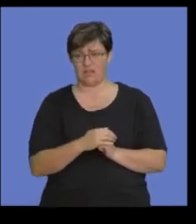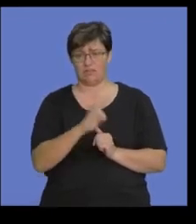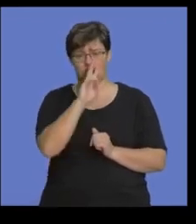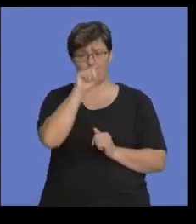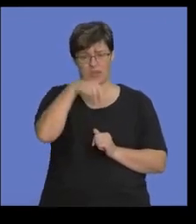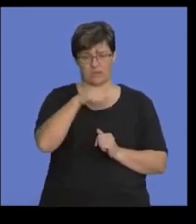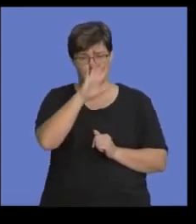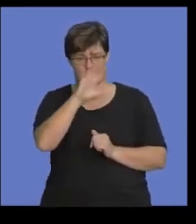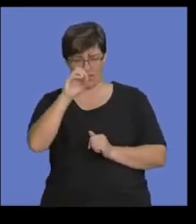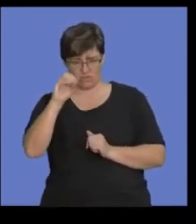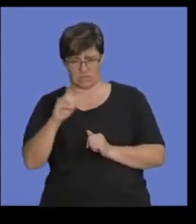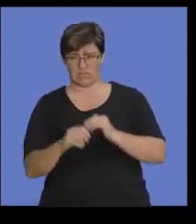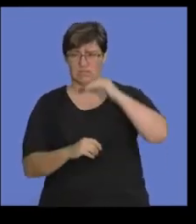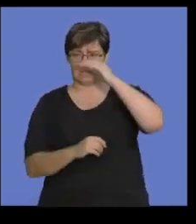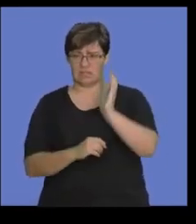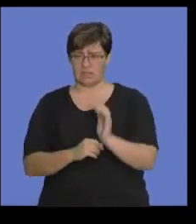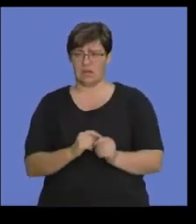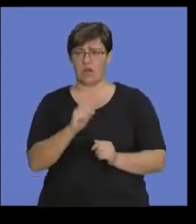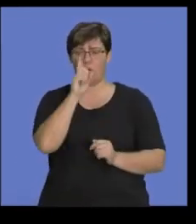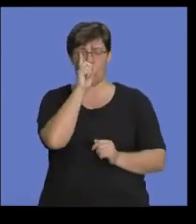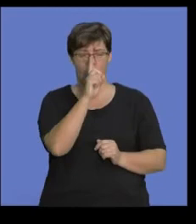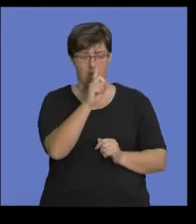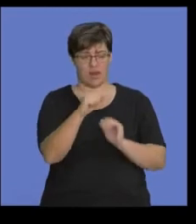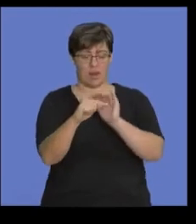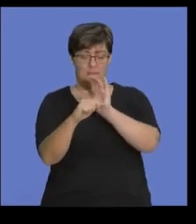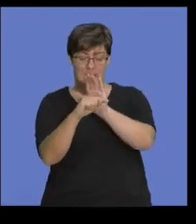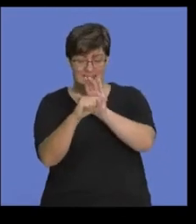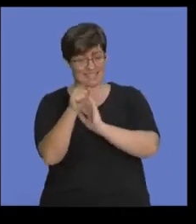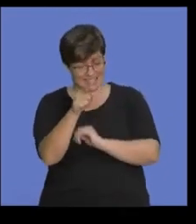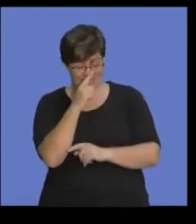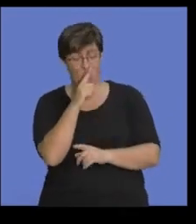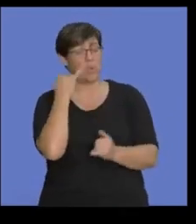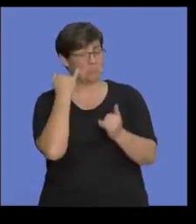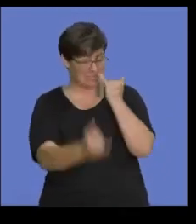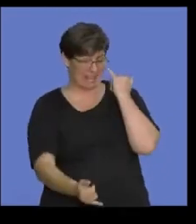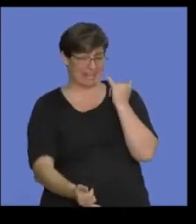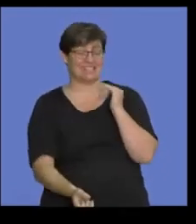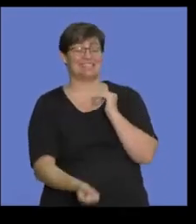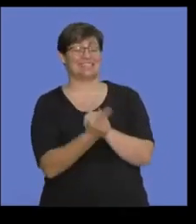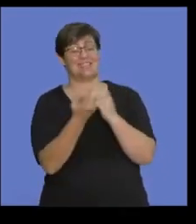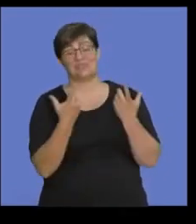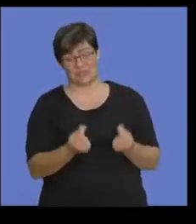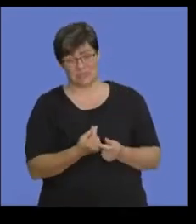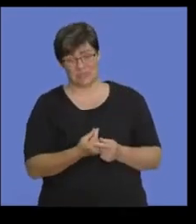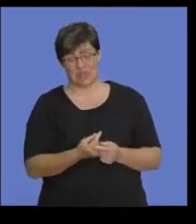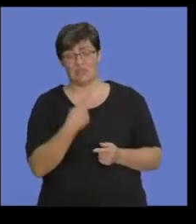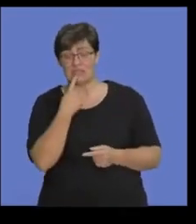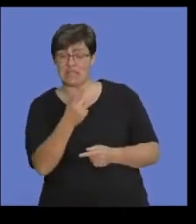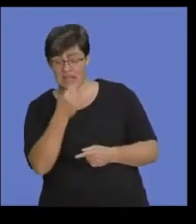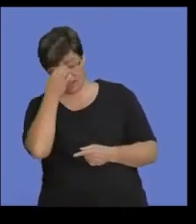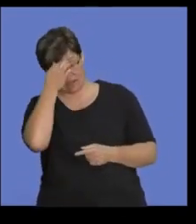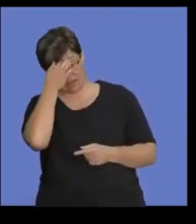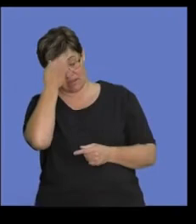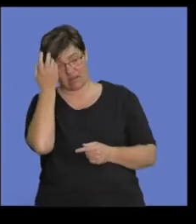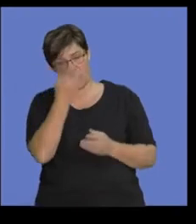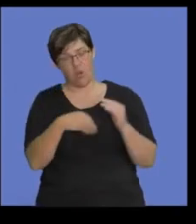into 1 minus, not plus. See, one of the common mistakes that we normally make is